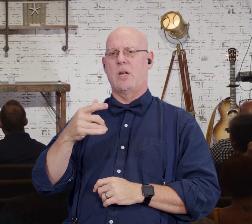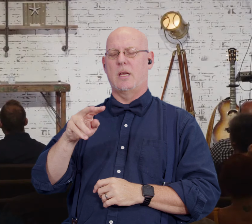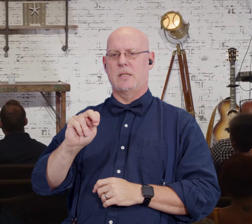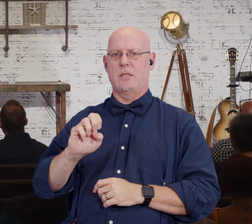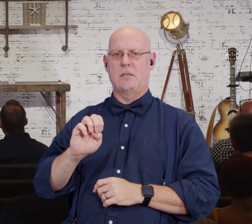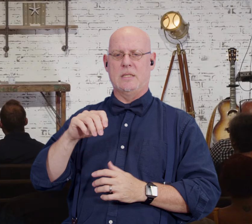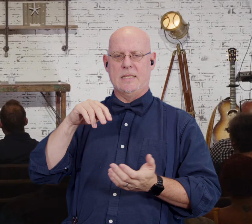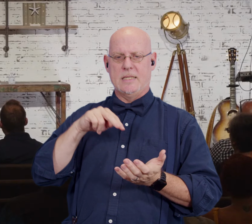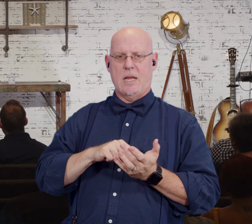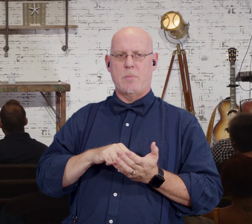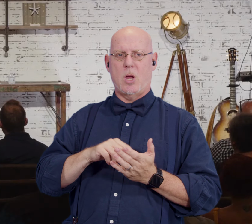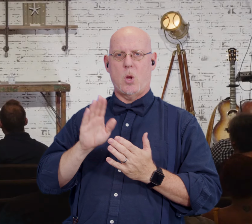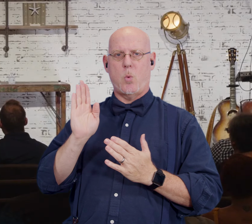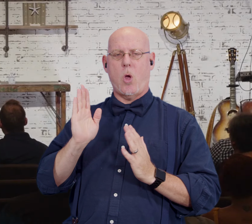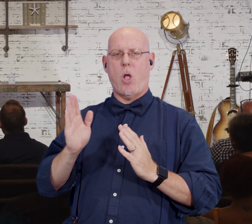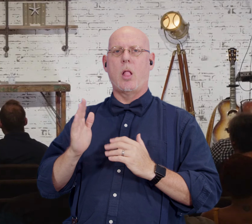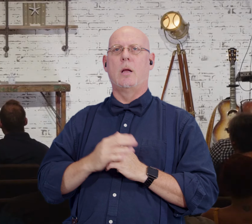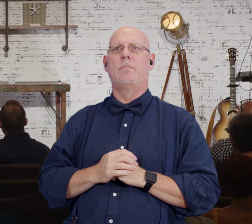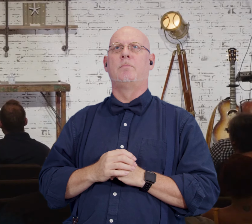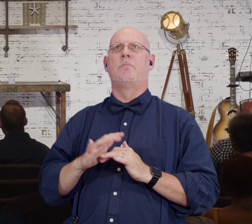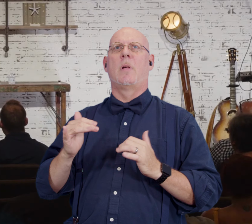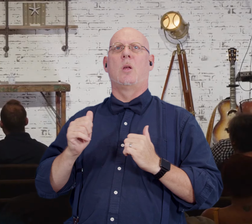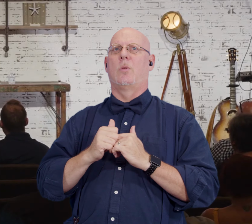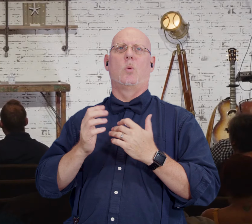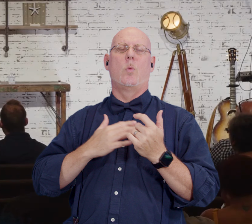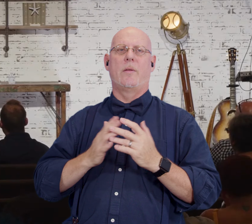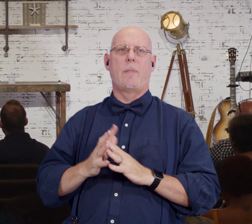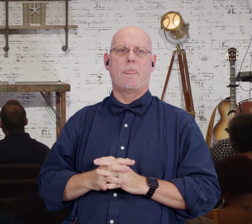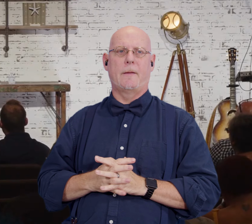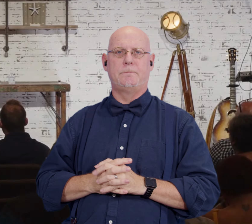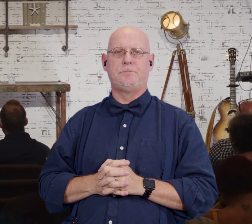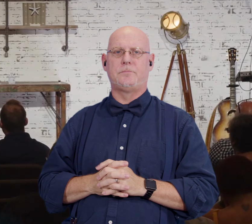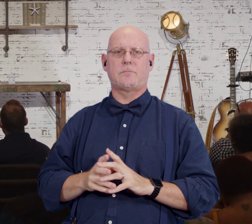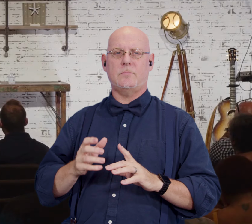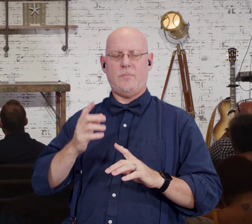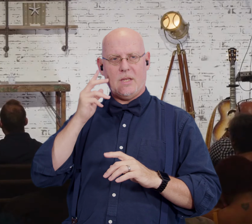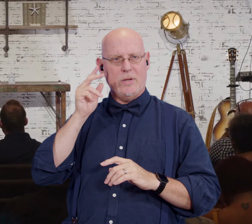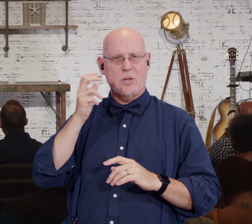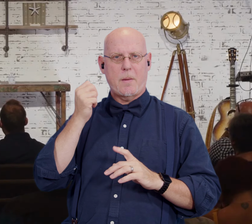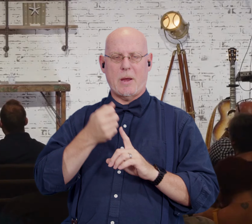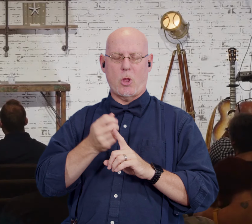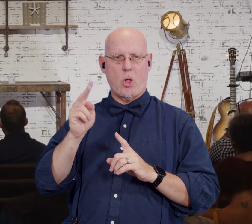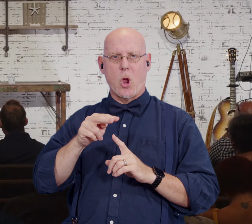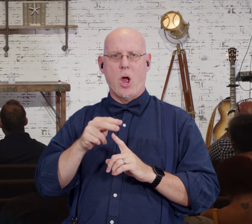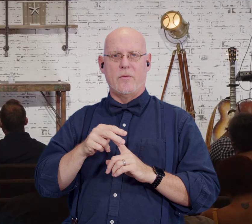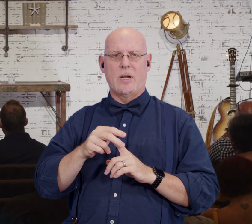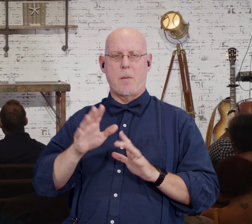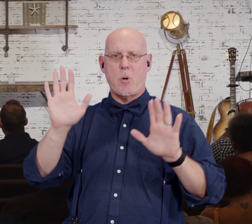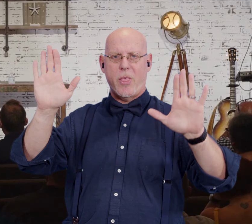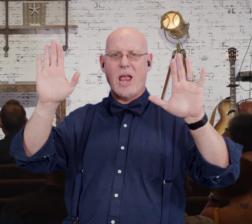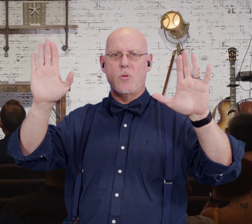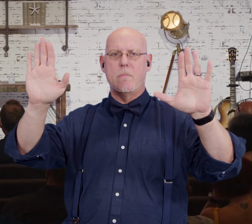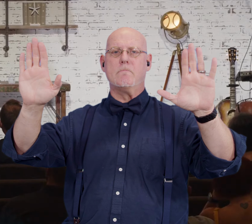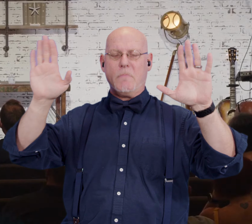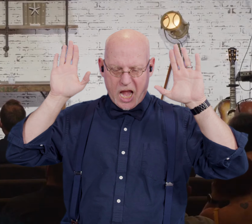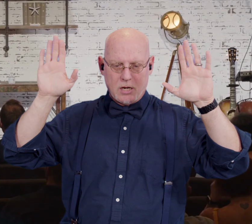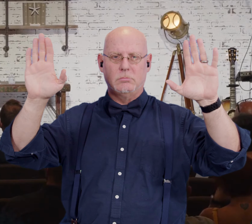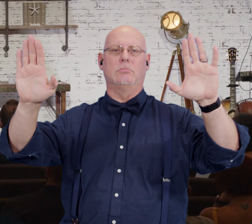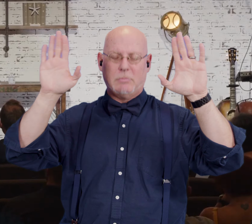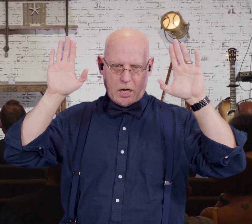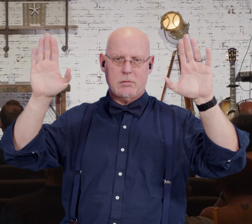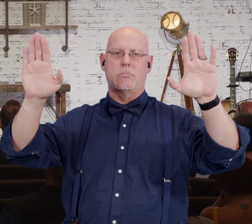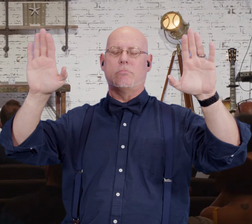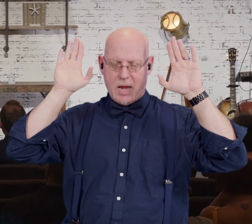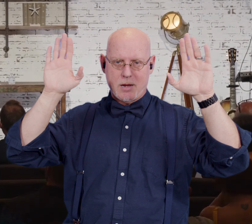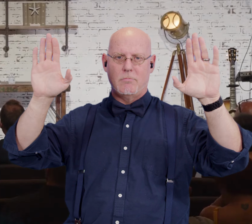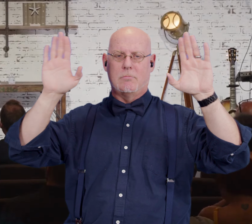he's standing by Spurgeon's wall. He's been playing with whatever he's playing with. And then suddenly I start hearing this banging. I look over and he has both hands on the wall and he's